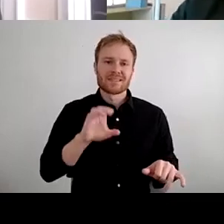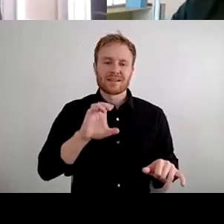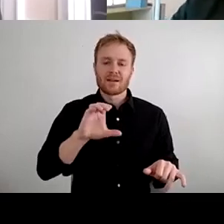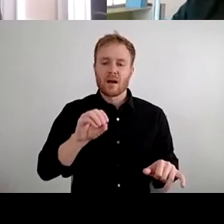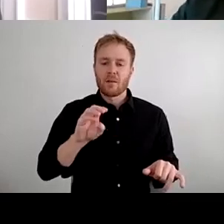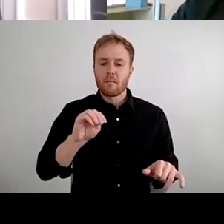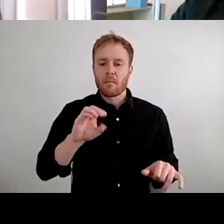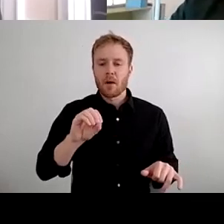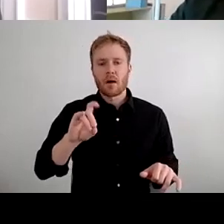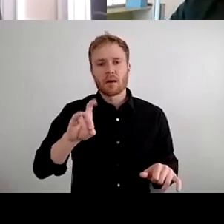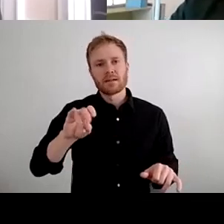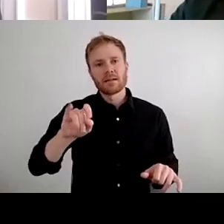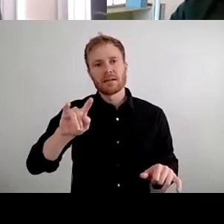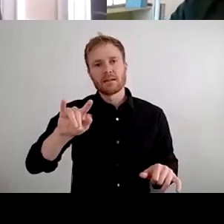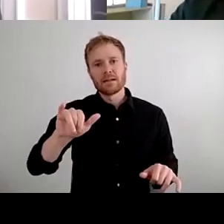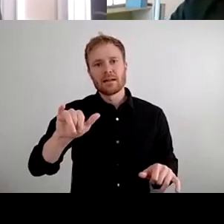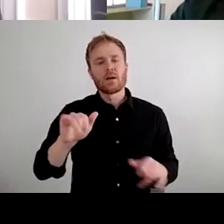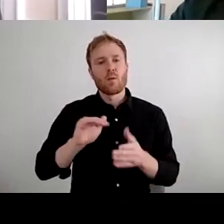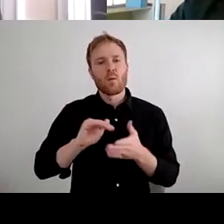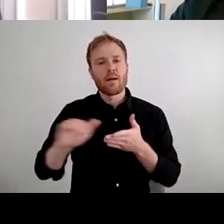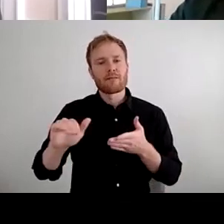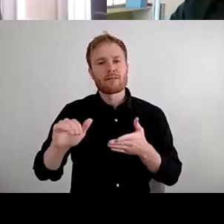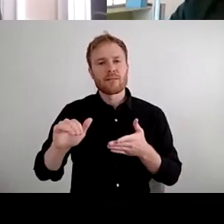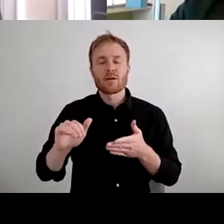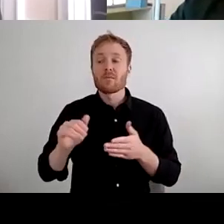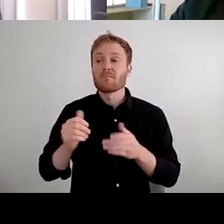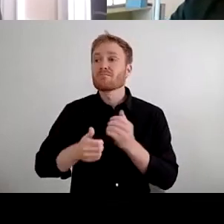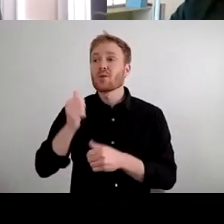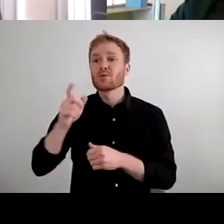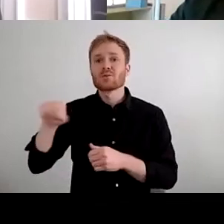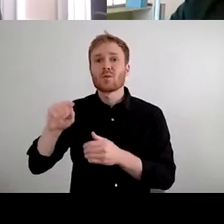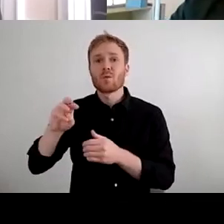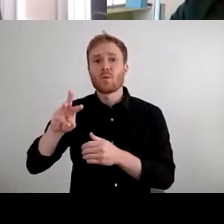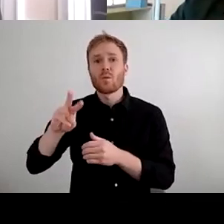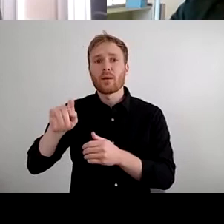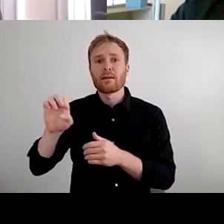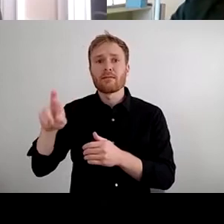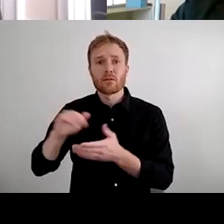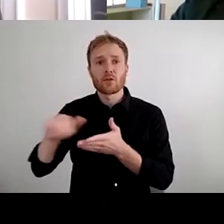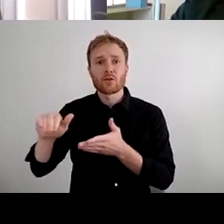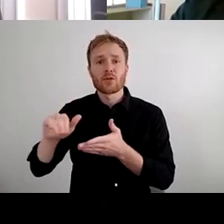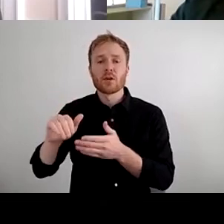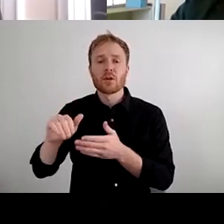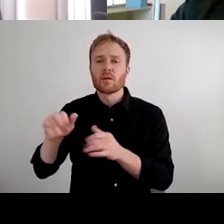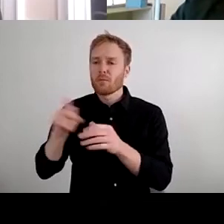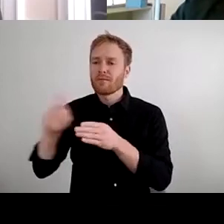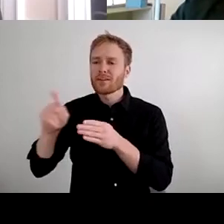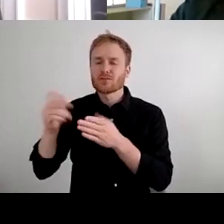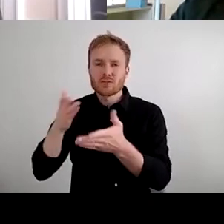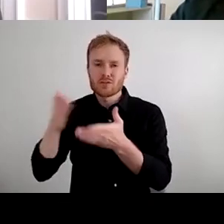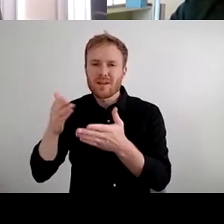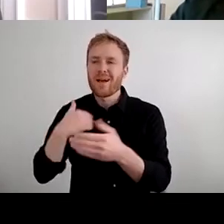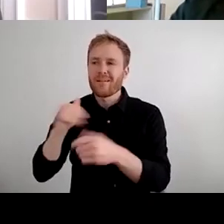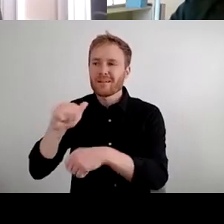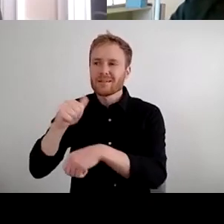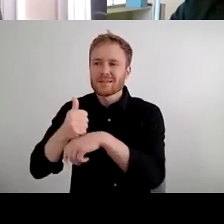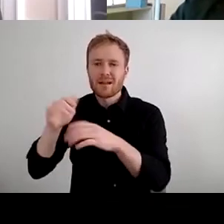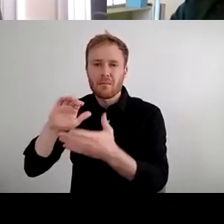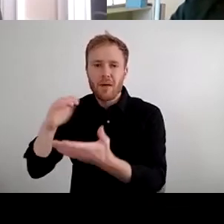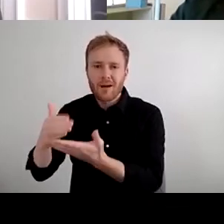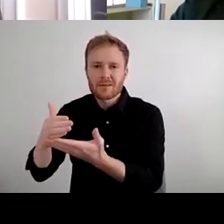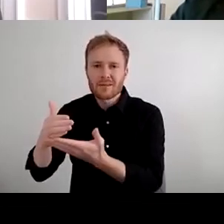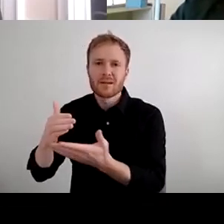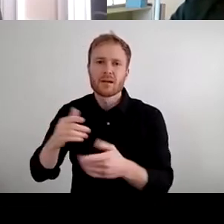most of the waivers you see are professional services that have a set amount, a set deliverable. But because this is an unknown and we're not sure